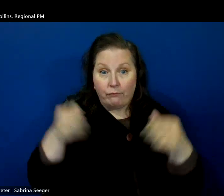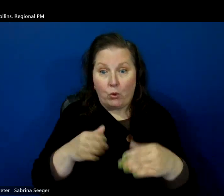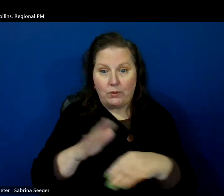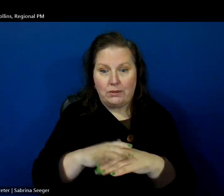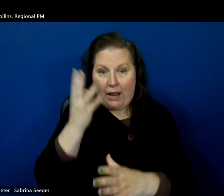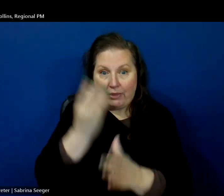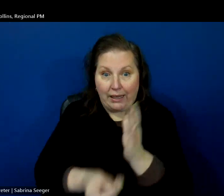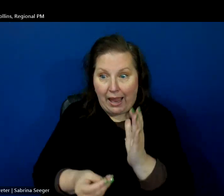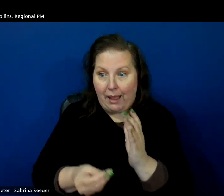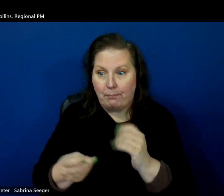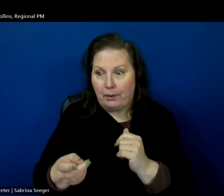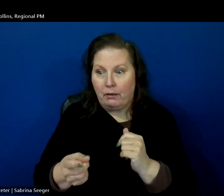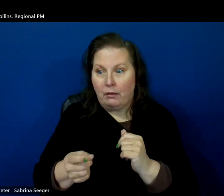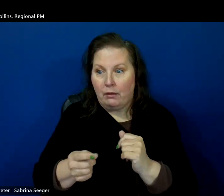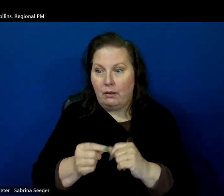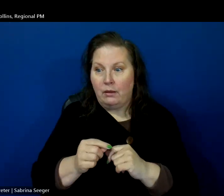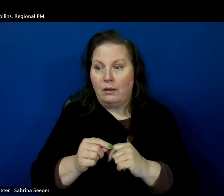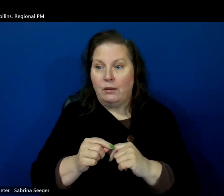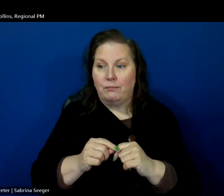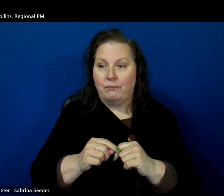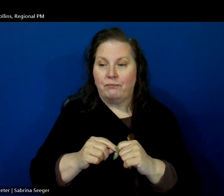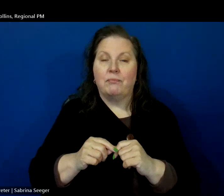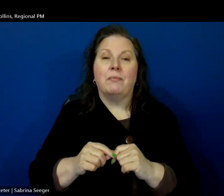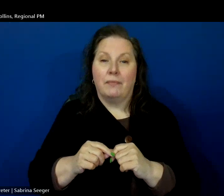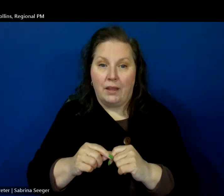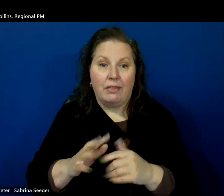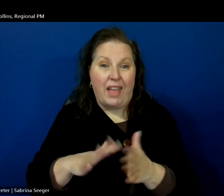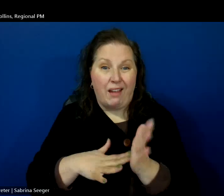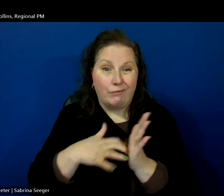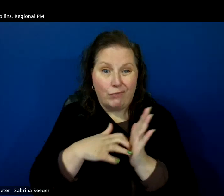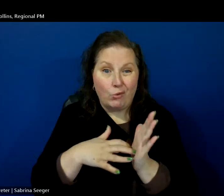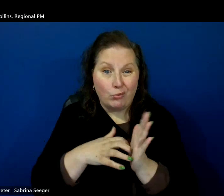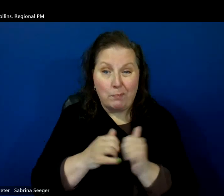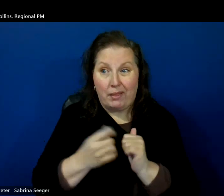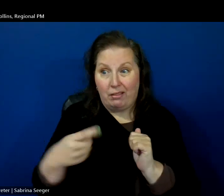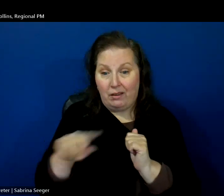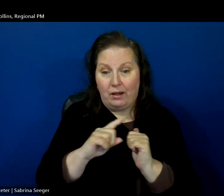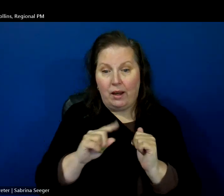gap, the vulnerability of